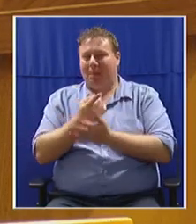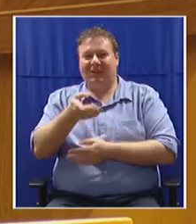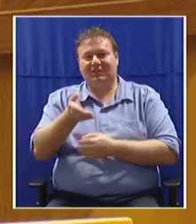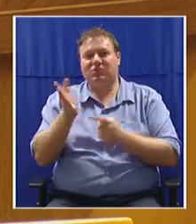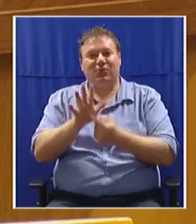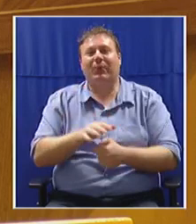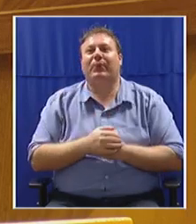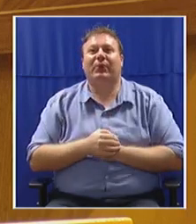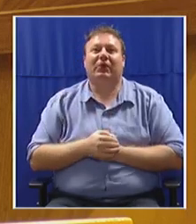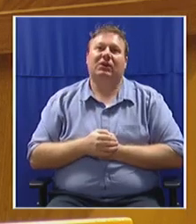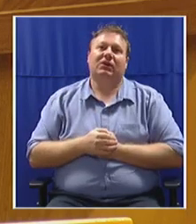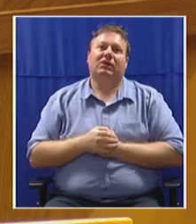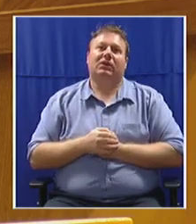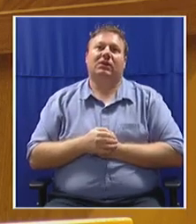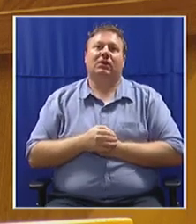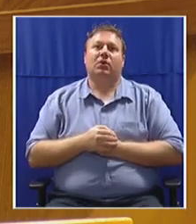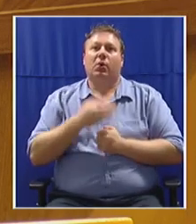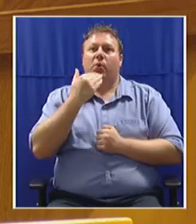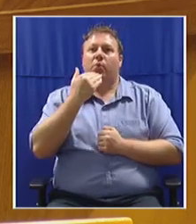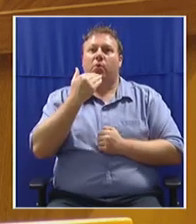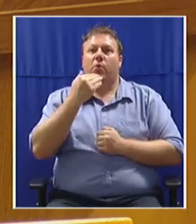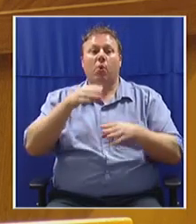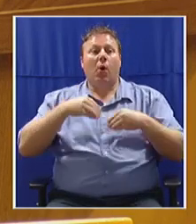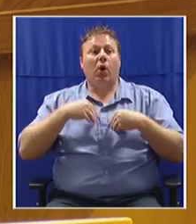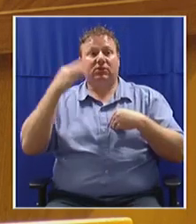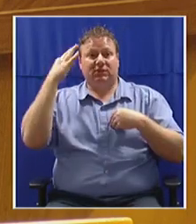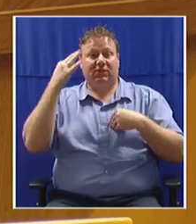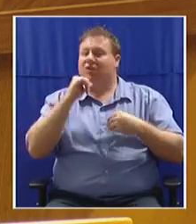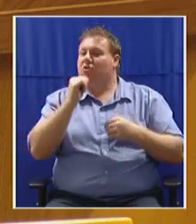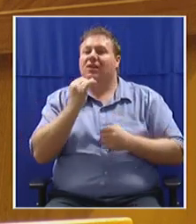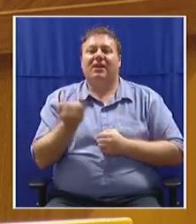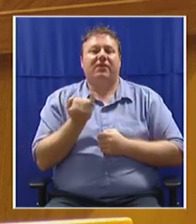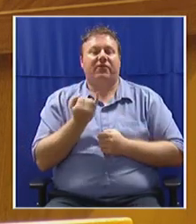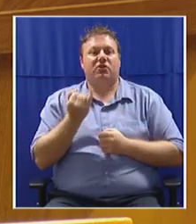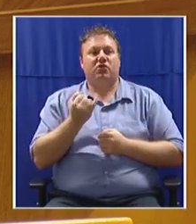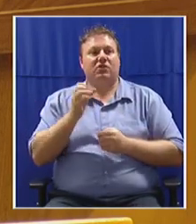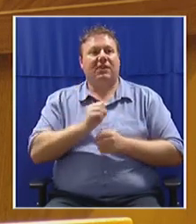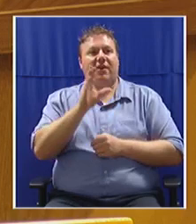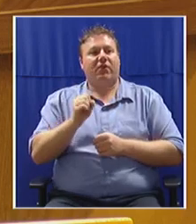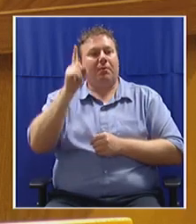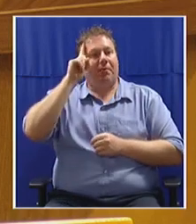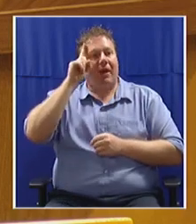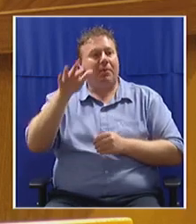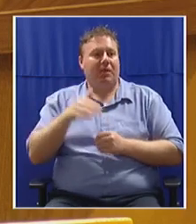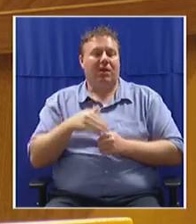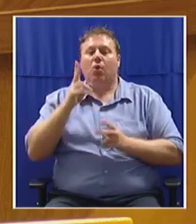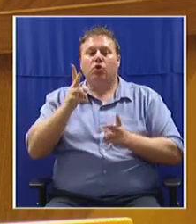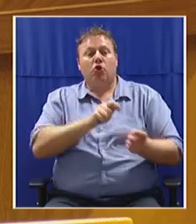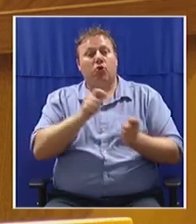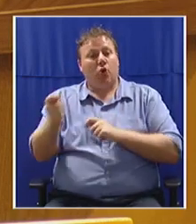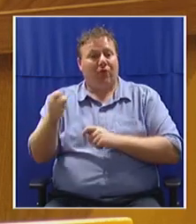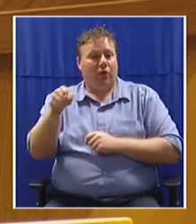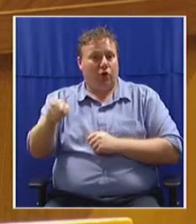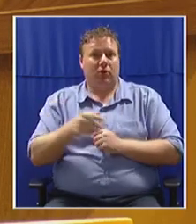without compensation will be owned by the state, not by individual black South Africans, nor will it be transferred to them thereafter.